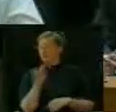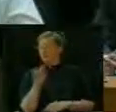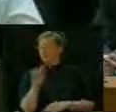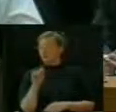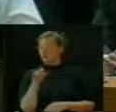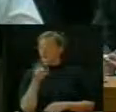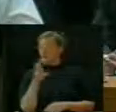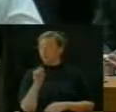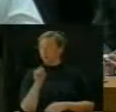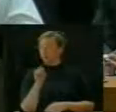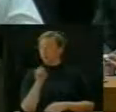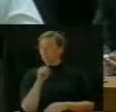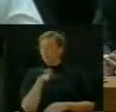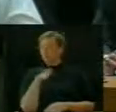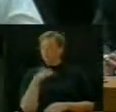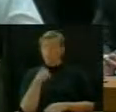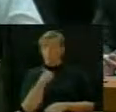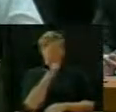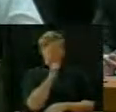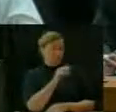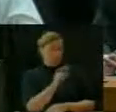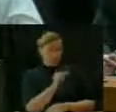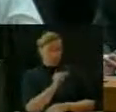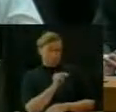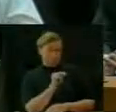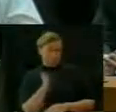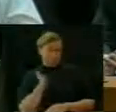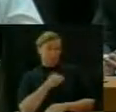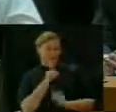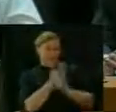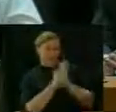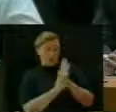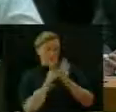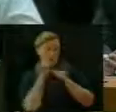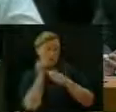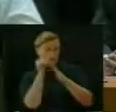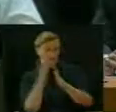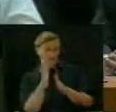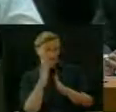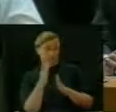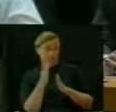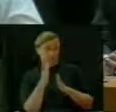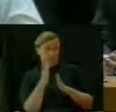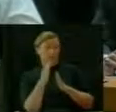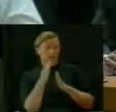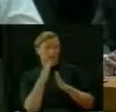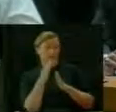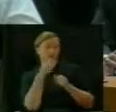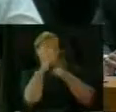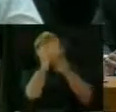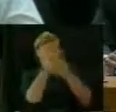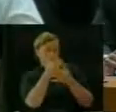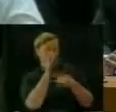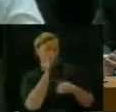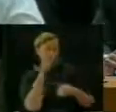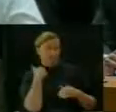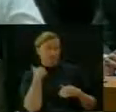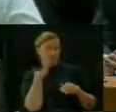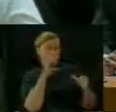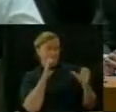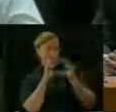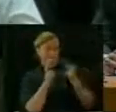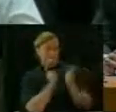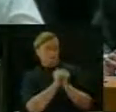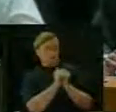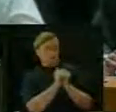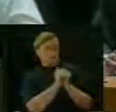this before commission? I did not, because as I stated earlier, our law director had informed us at our very first meeting not to have conversations with